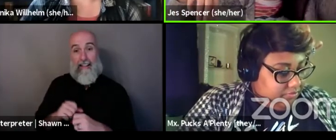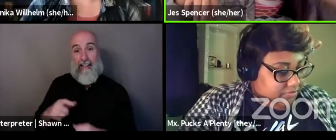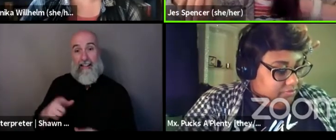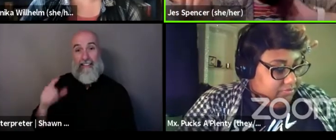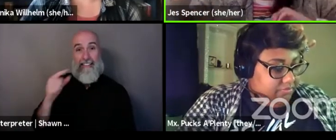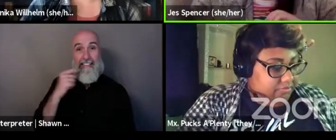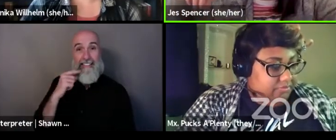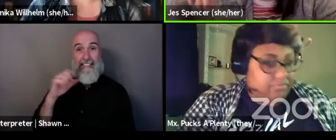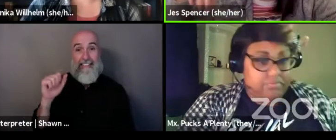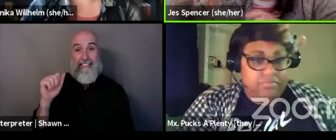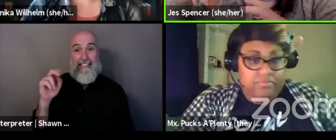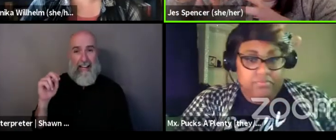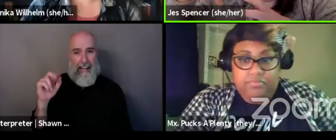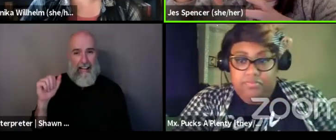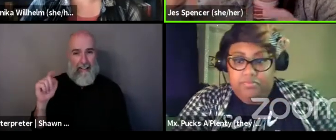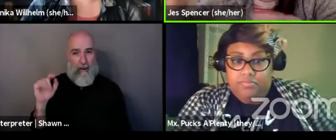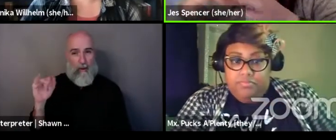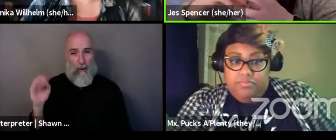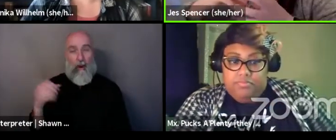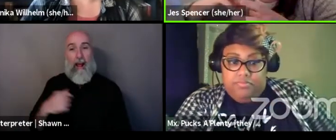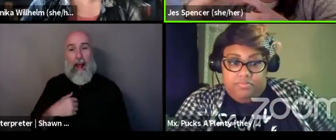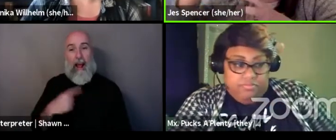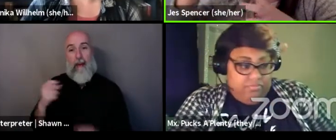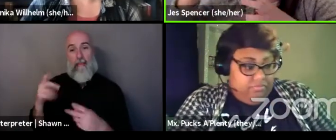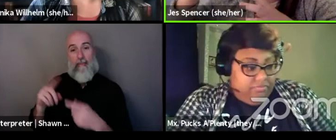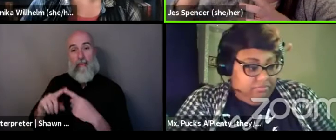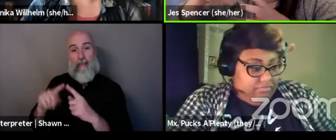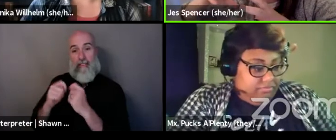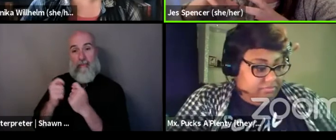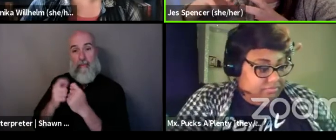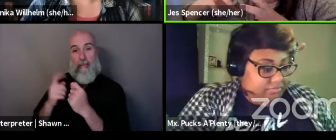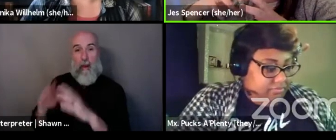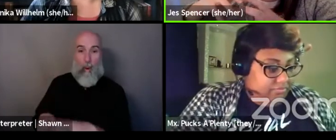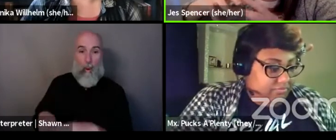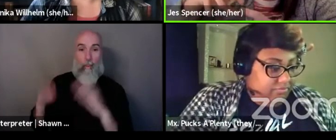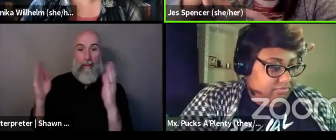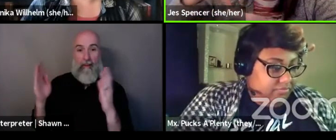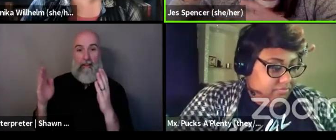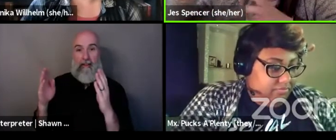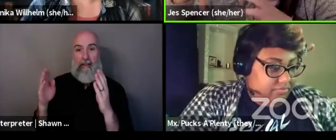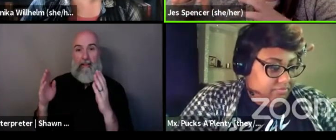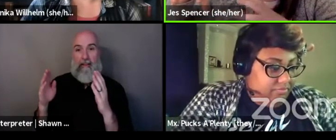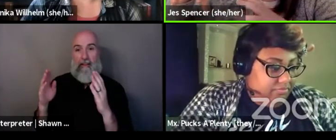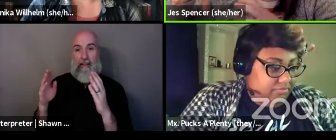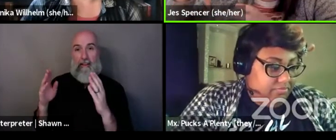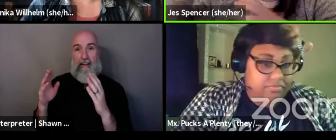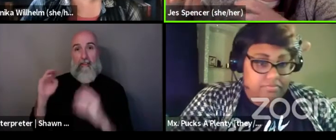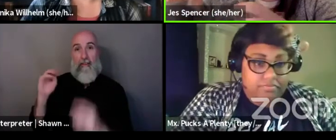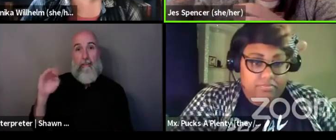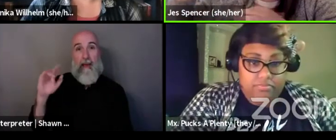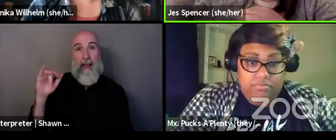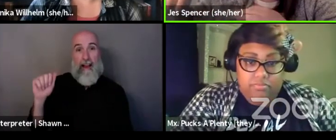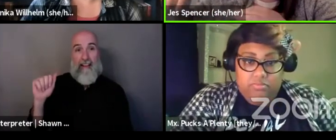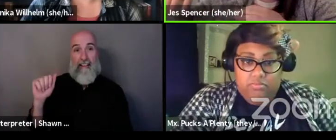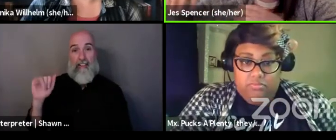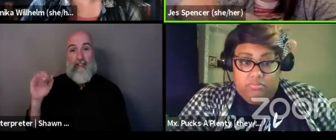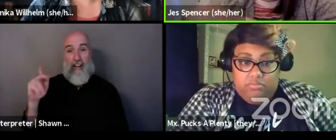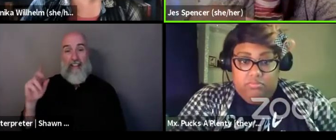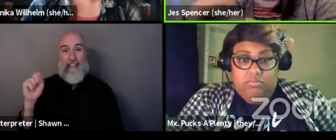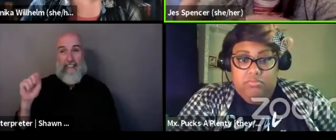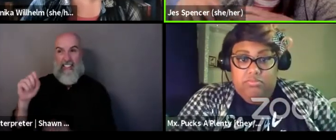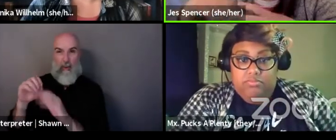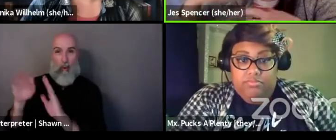Antonio, I had the privilege of being part of the team that opened the Mahalia Jackson in New Orleans after